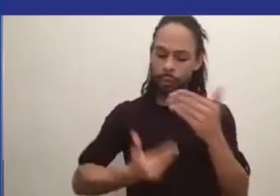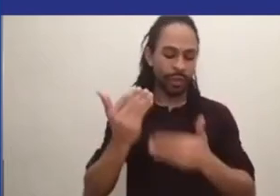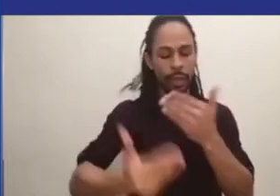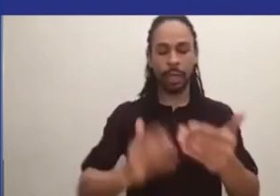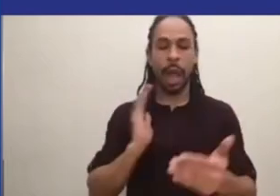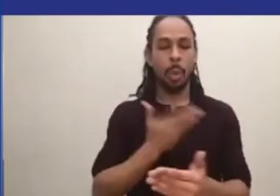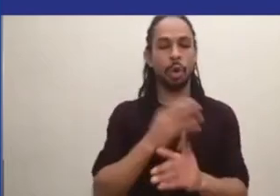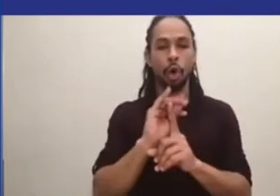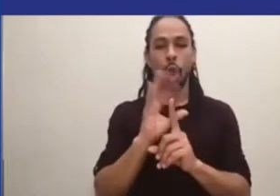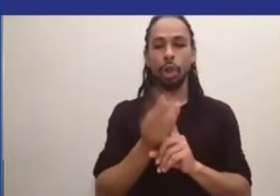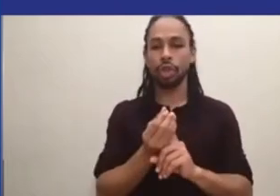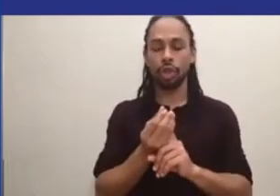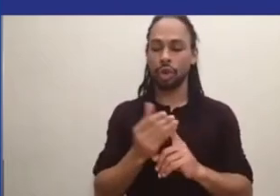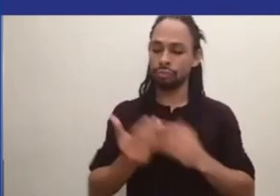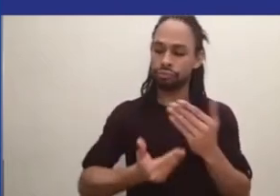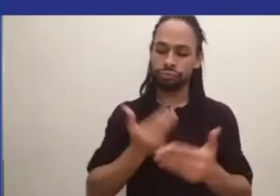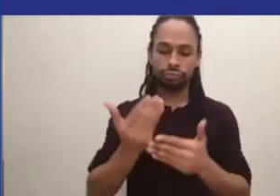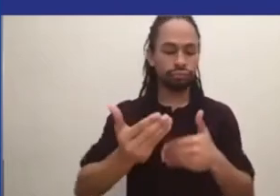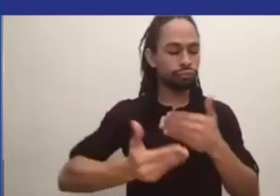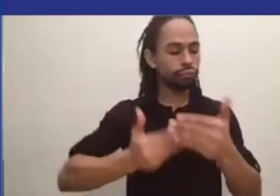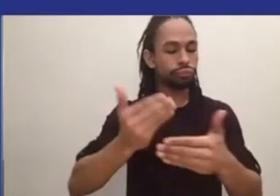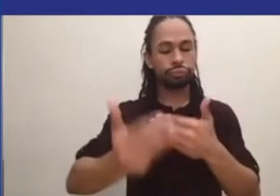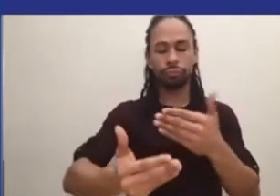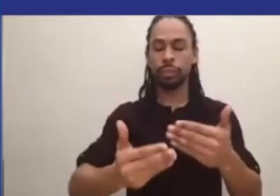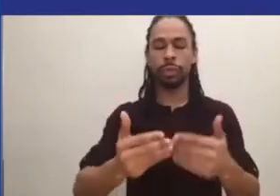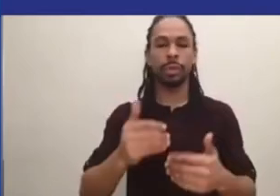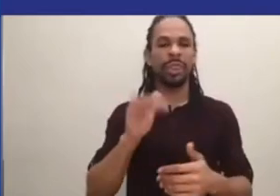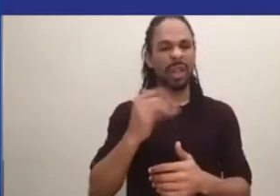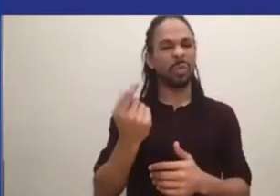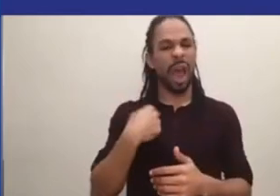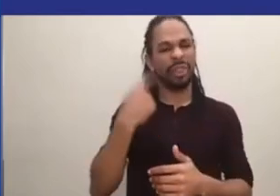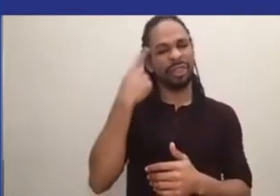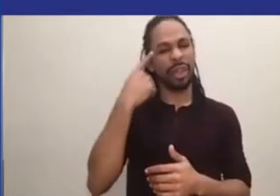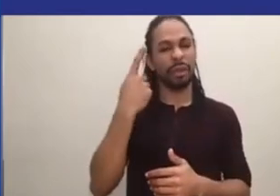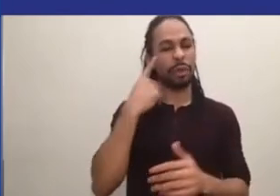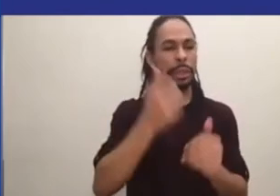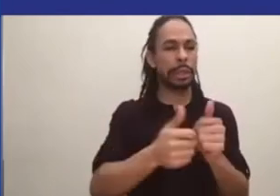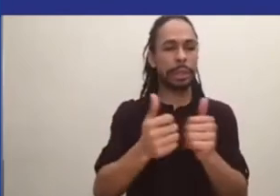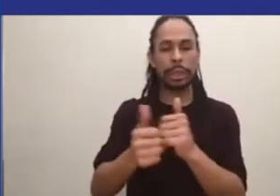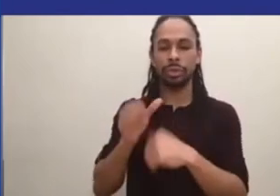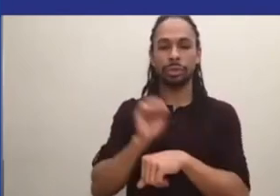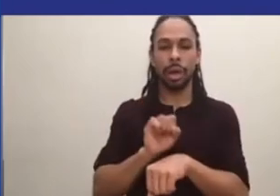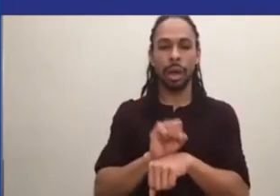know, that's what I'm always thinking, each job, you know, beyond the steps, everyone